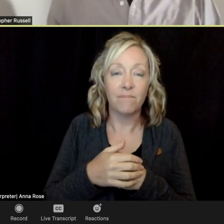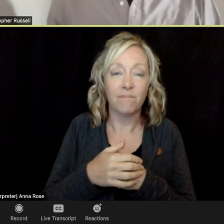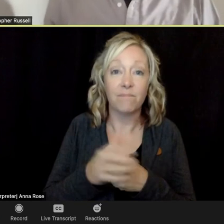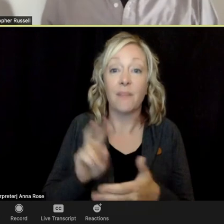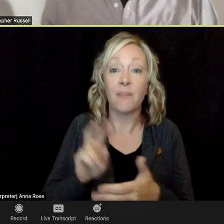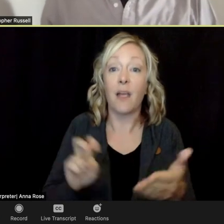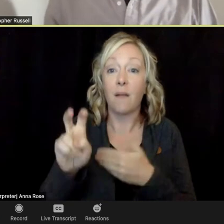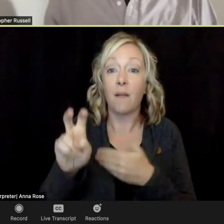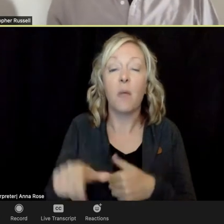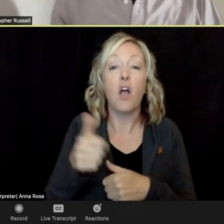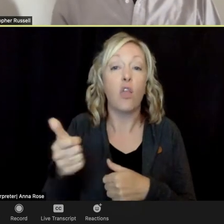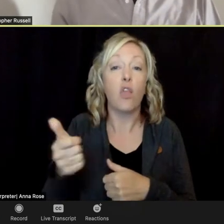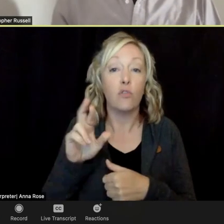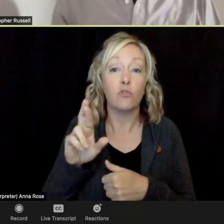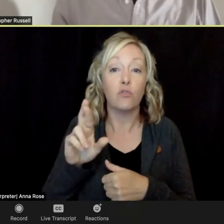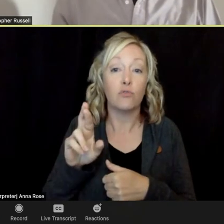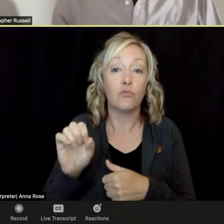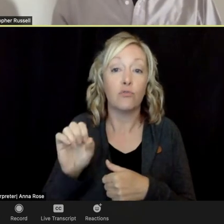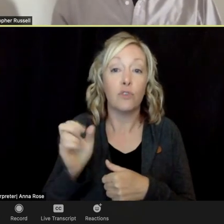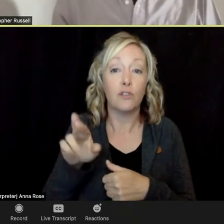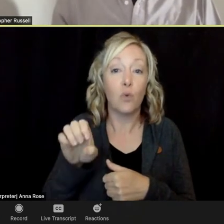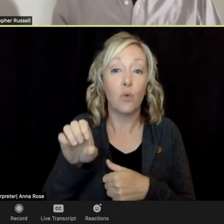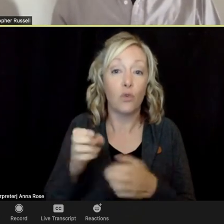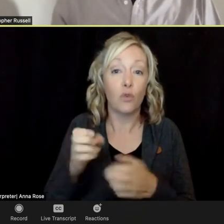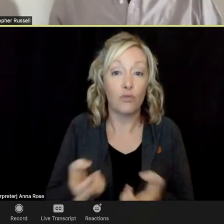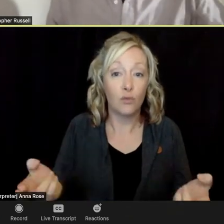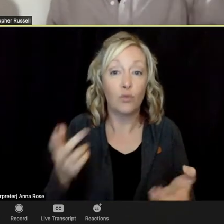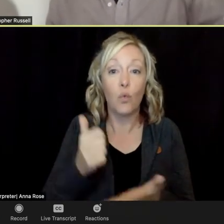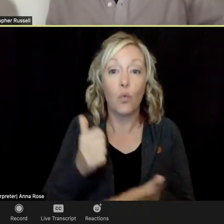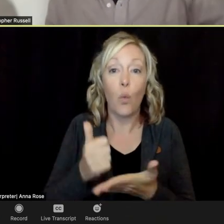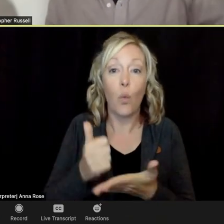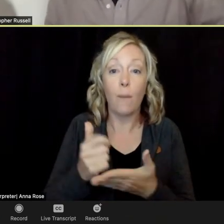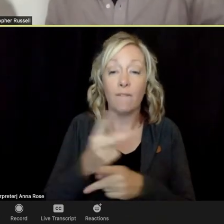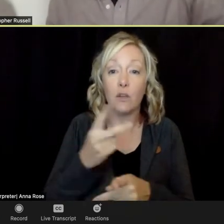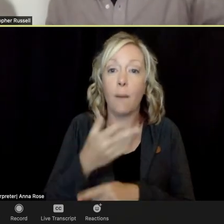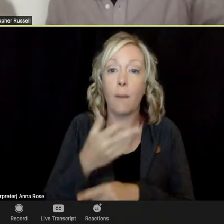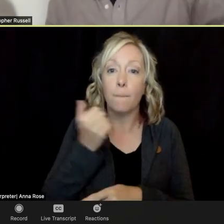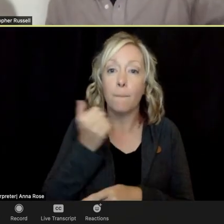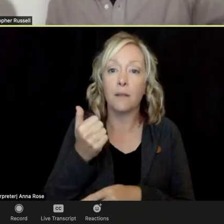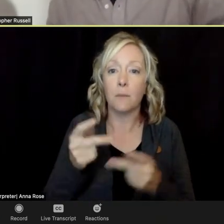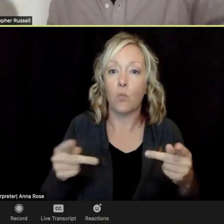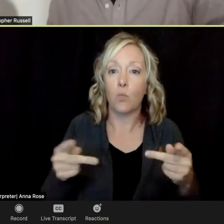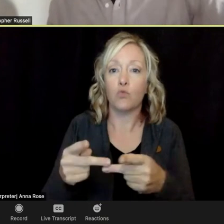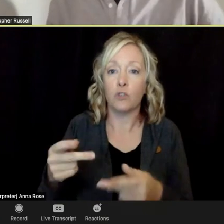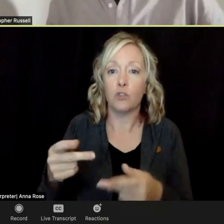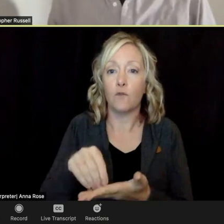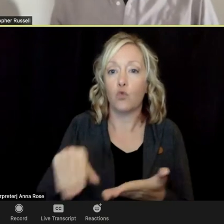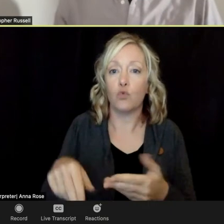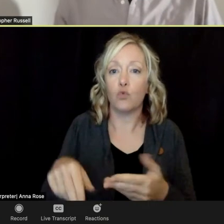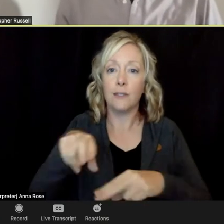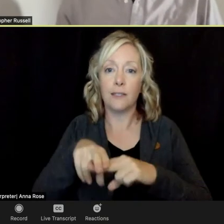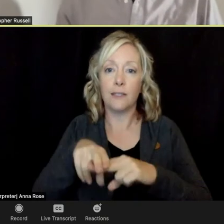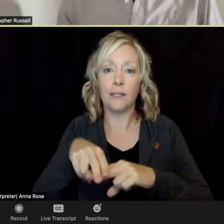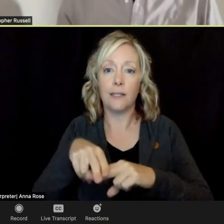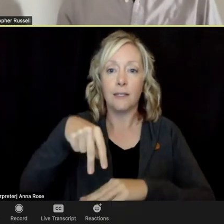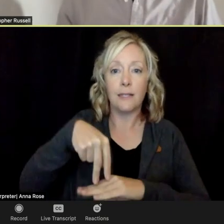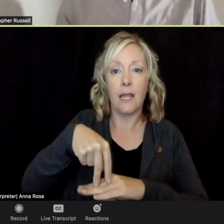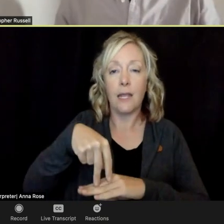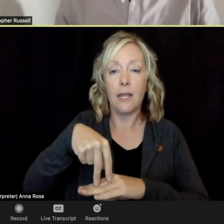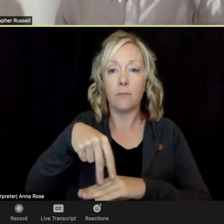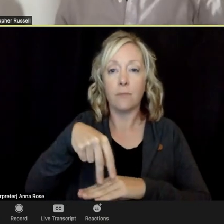Here's another little resource and tool to help plan positioning. I find this to be massively important for kids who have any level of